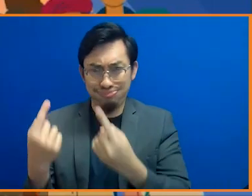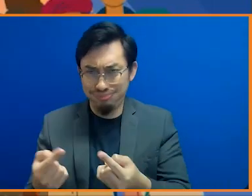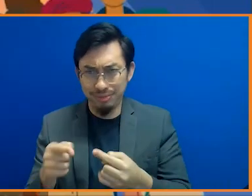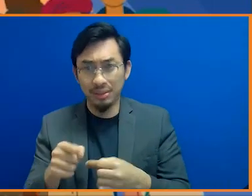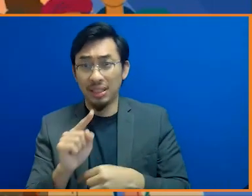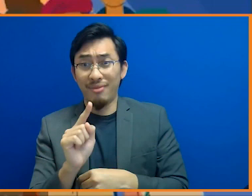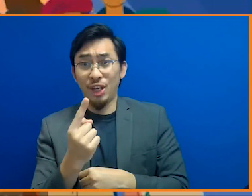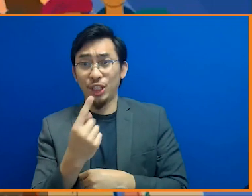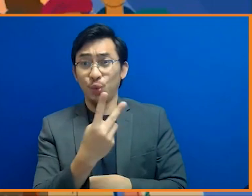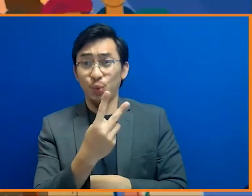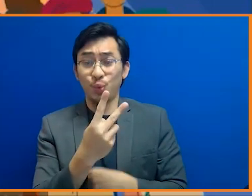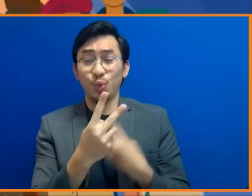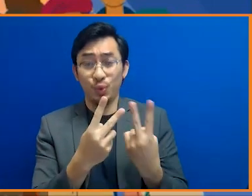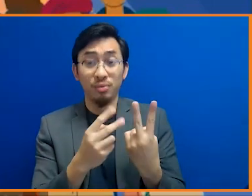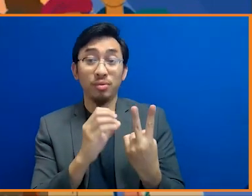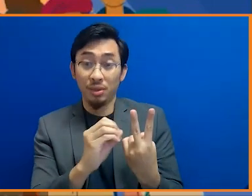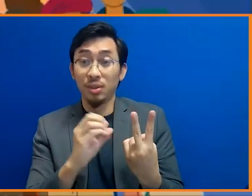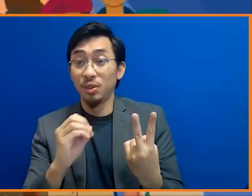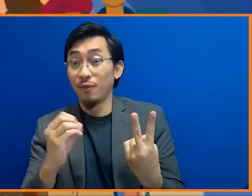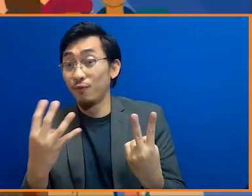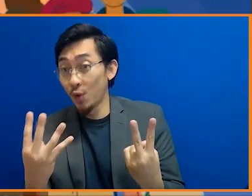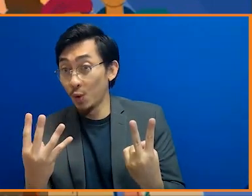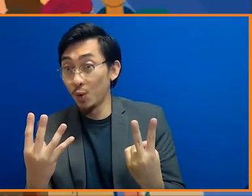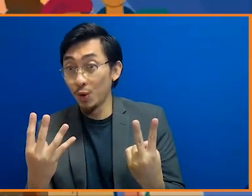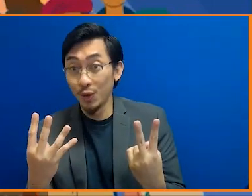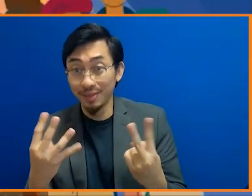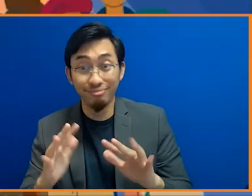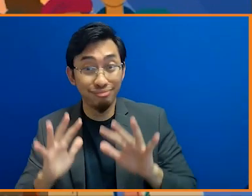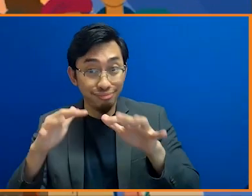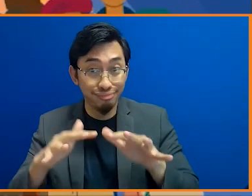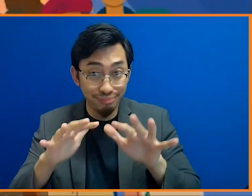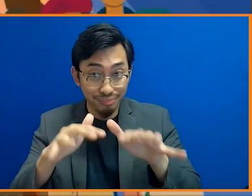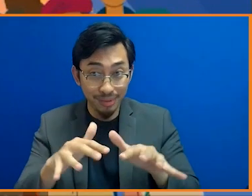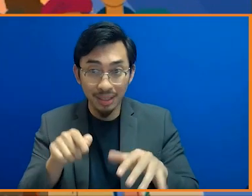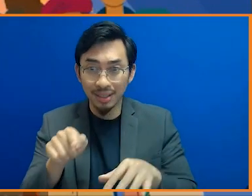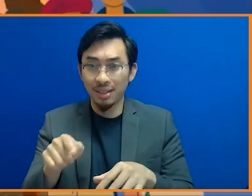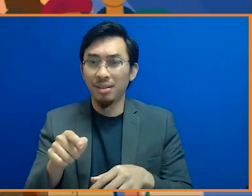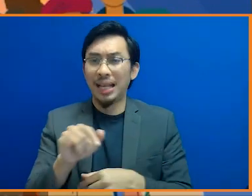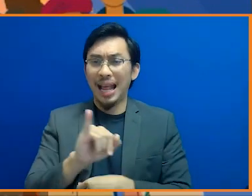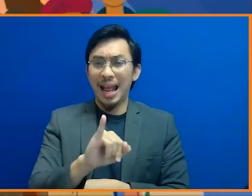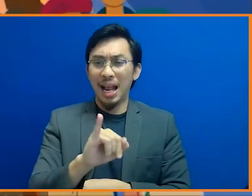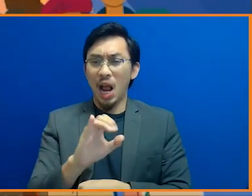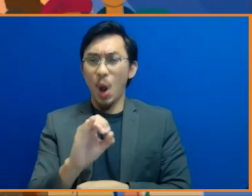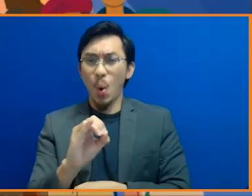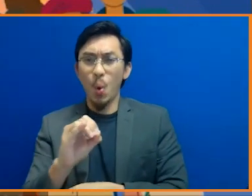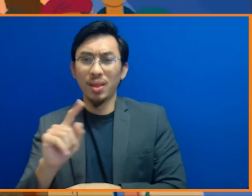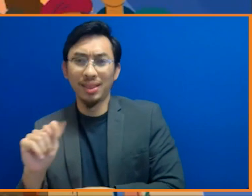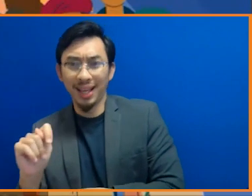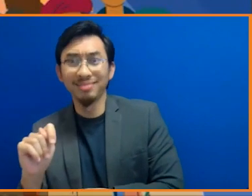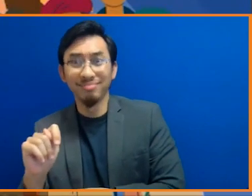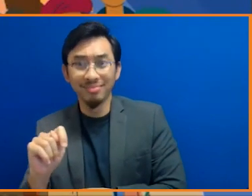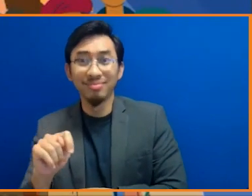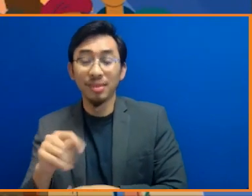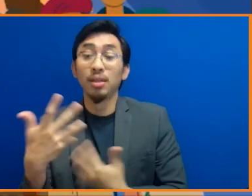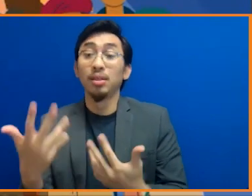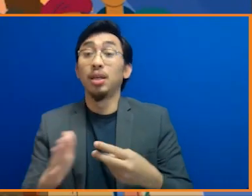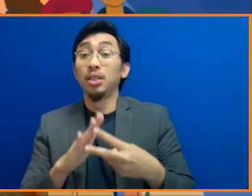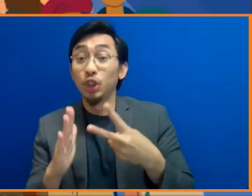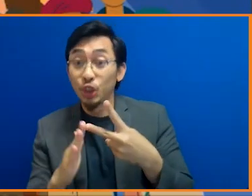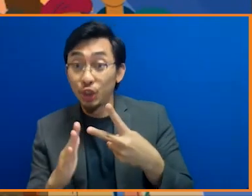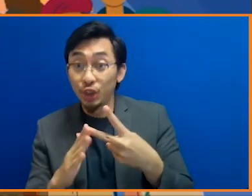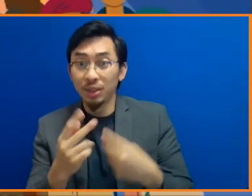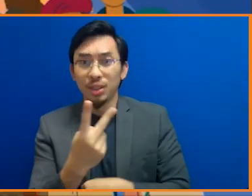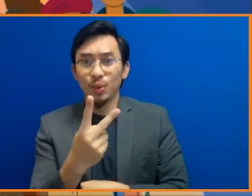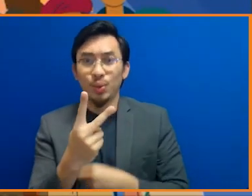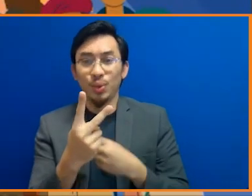century. The first one is the 2004 Indian Ocean tsunami, or in short, we call it IOT. And then